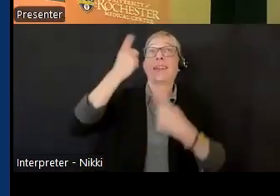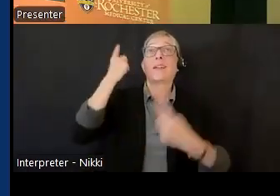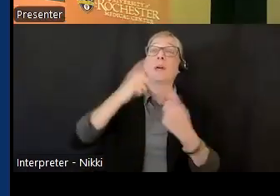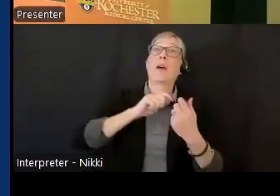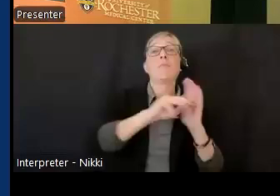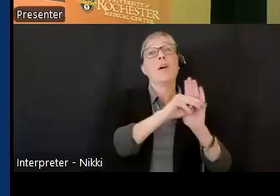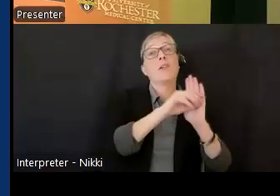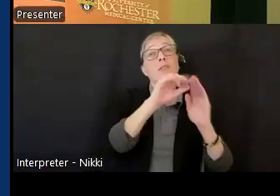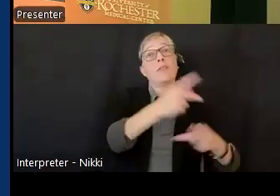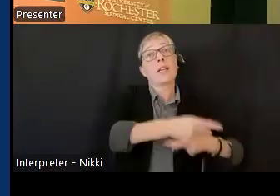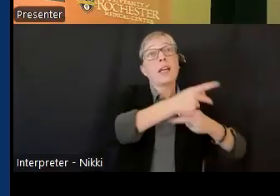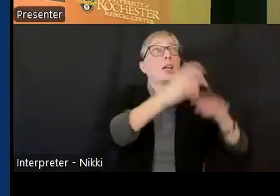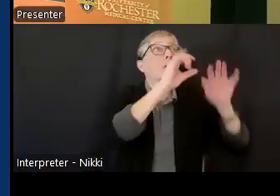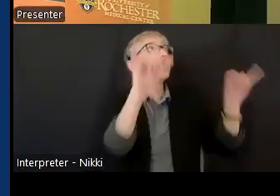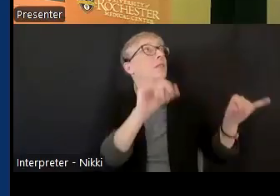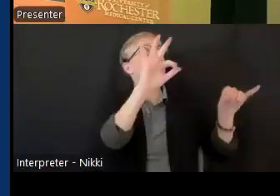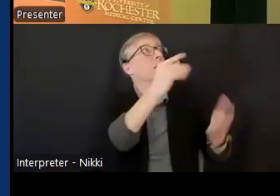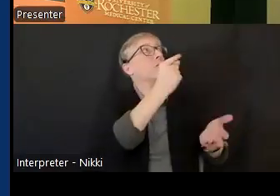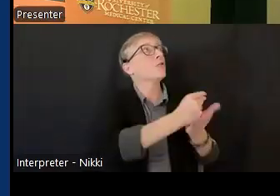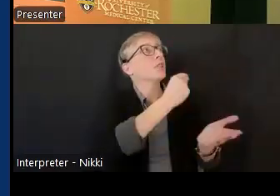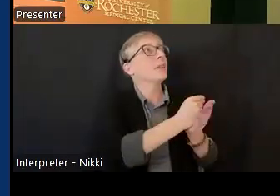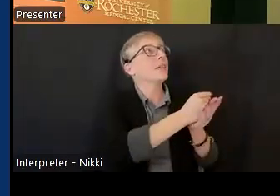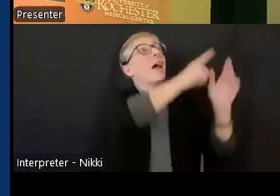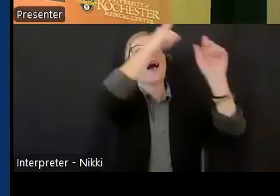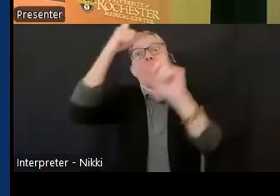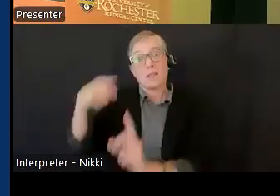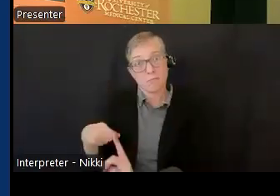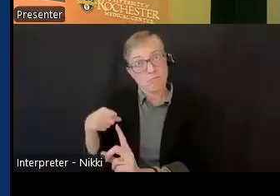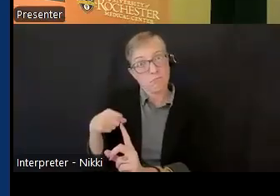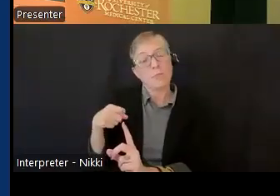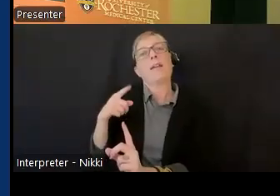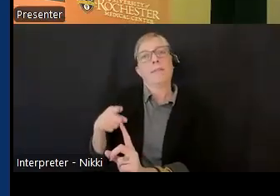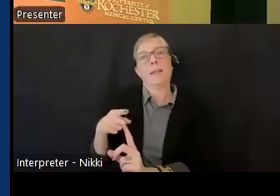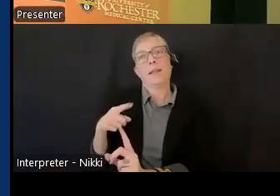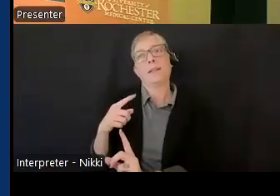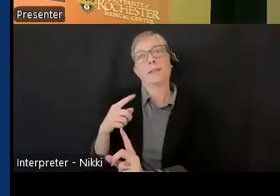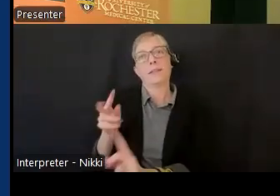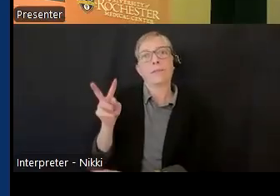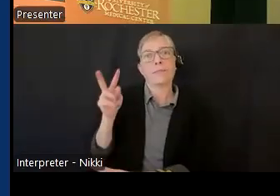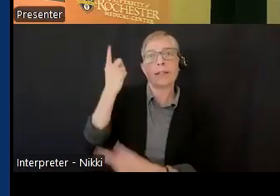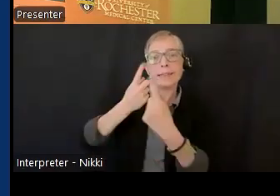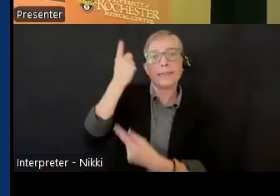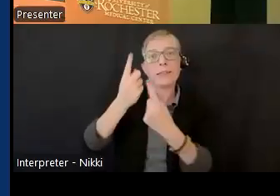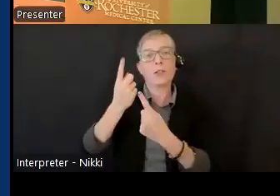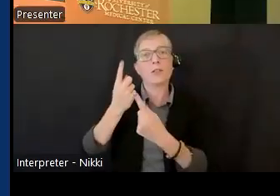within our clinical programs, this is looking at ways that we can be innovative in the use